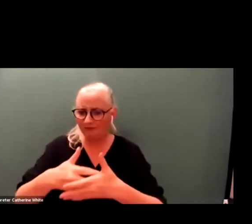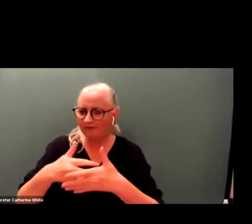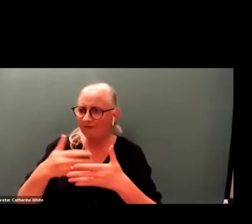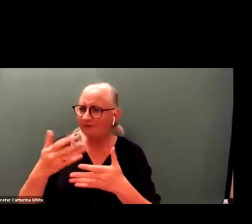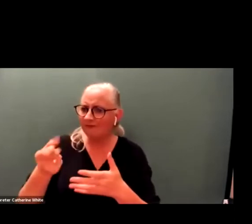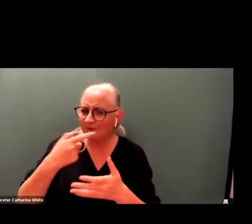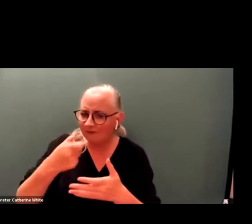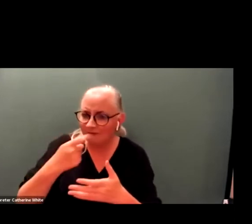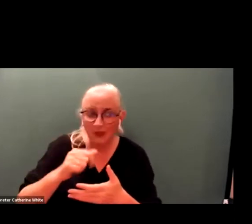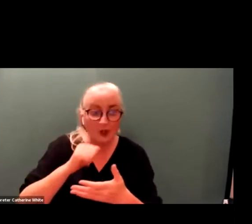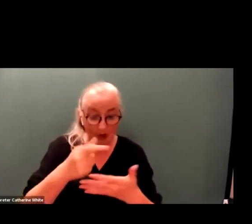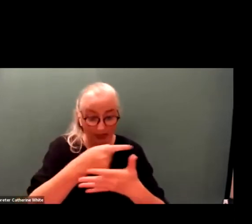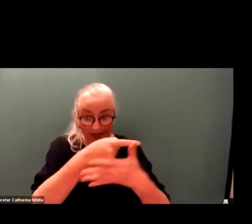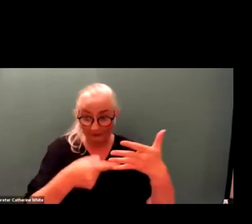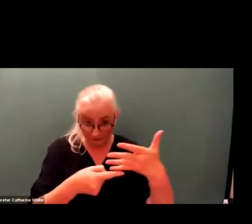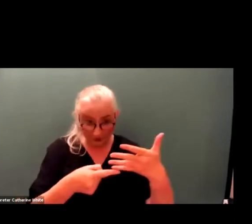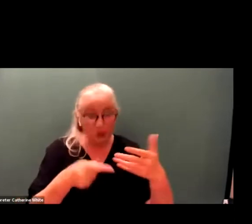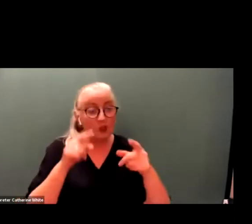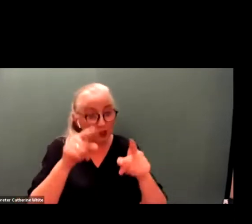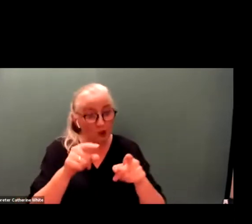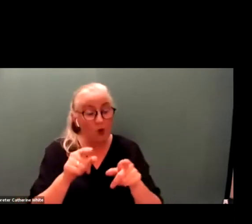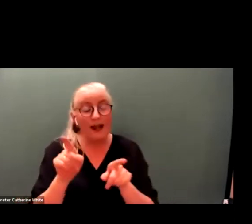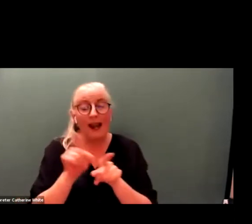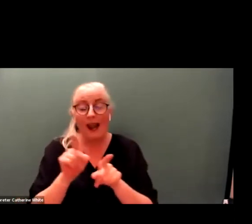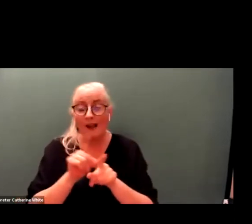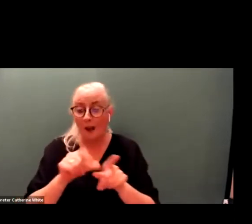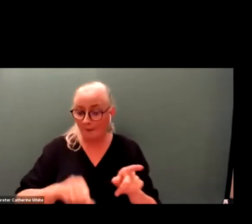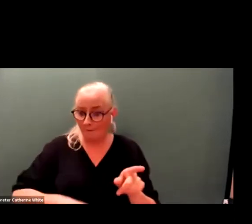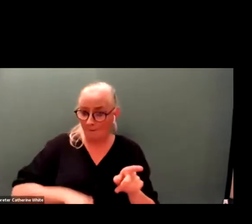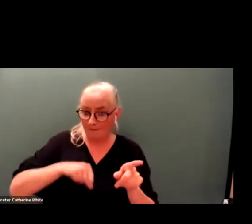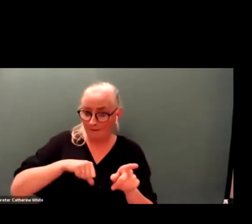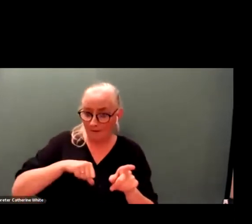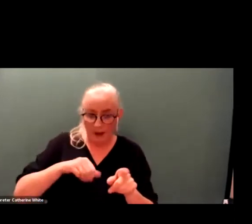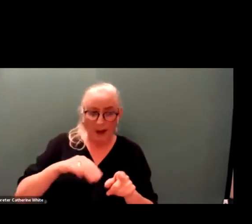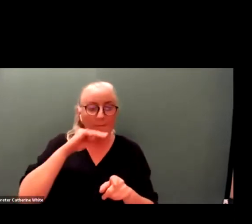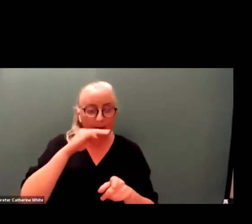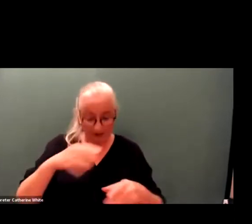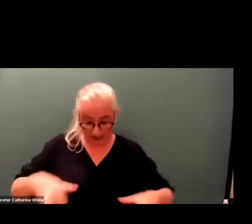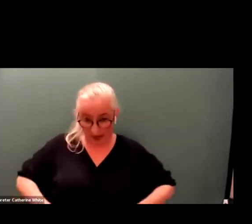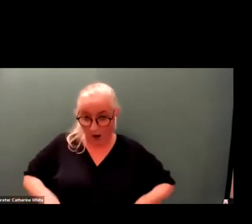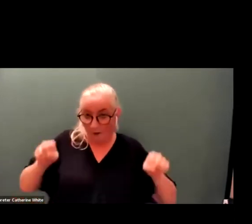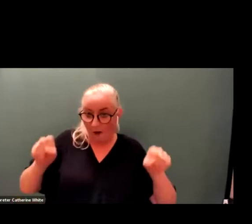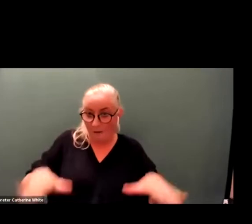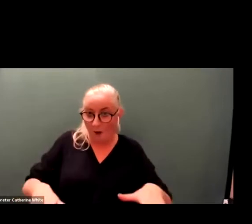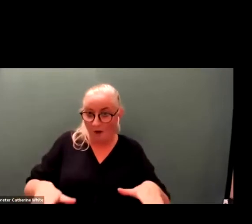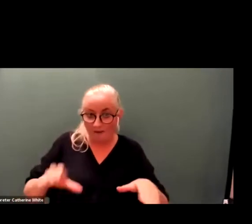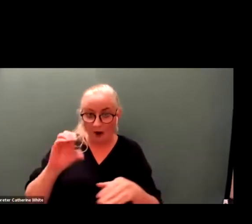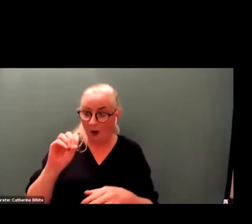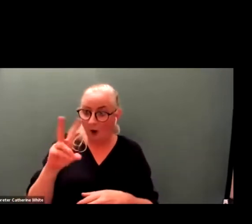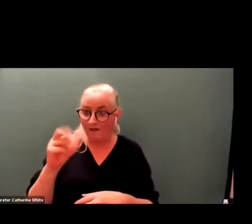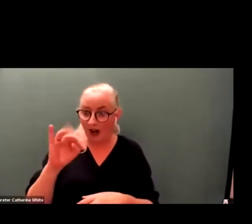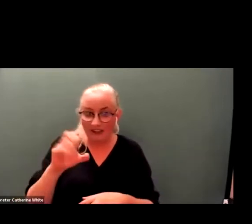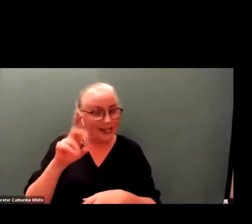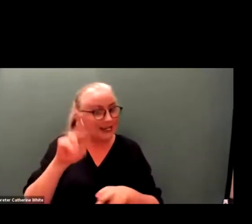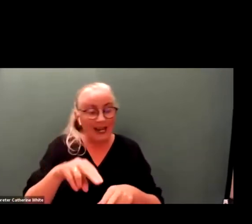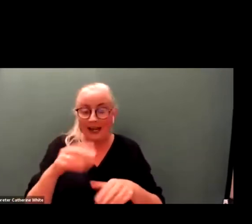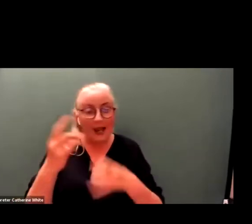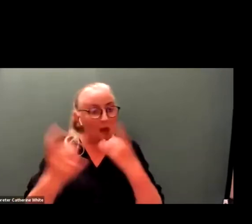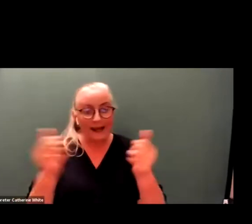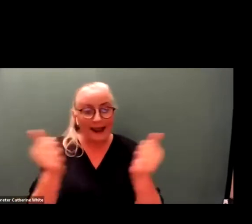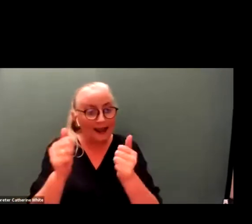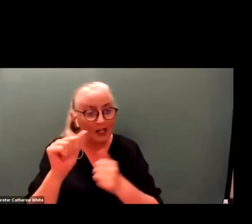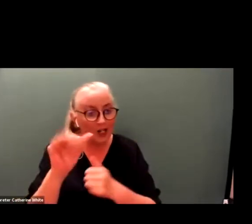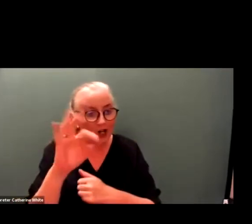lack of periods. A surgical menopause is when a woman has her ovaries removed. This can occur at any age, such as in